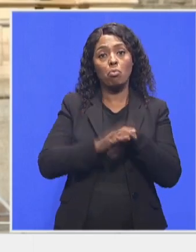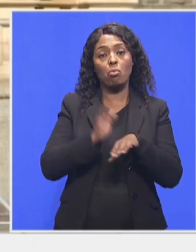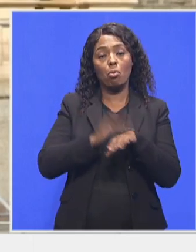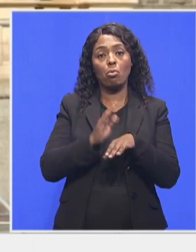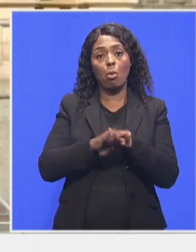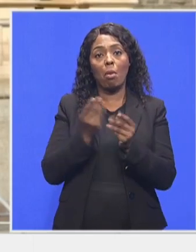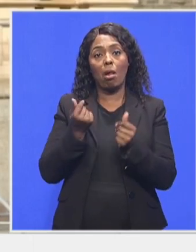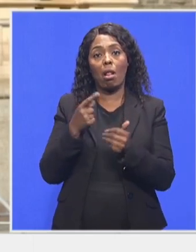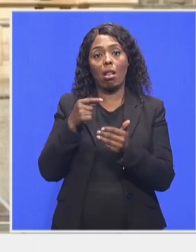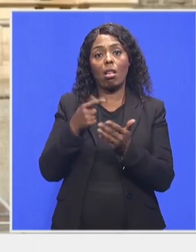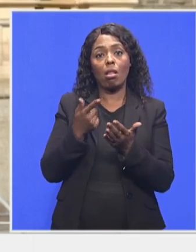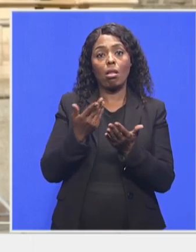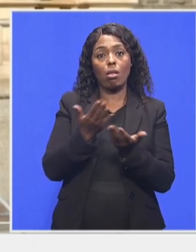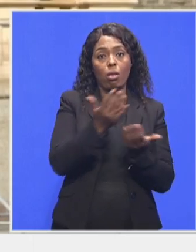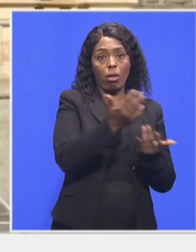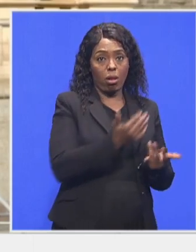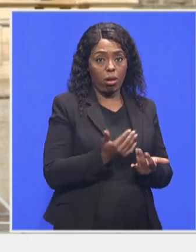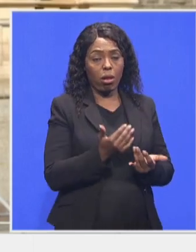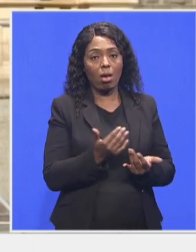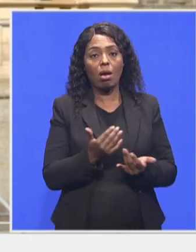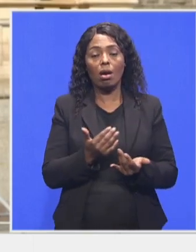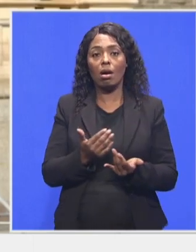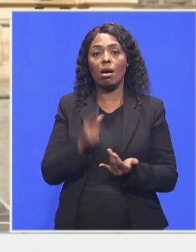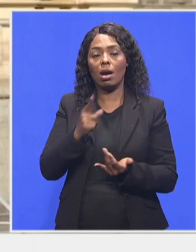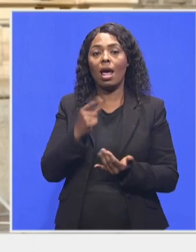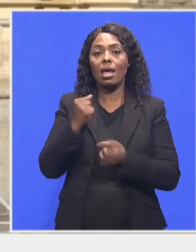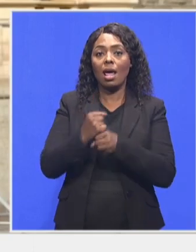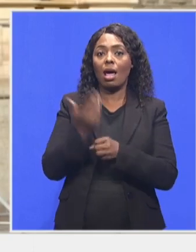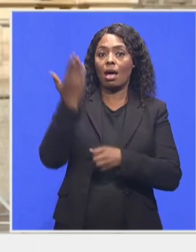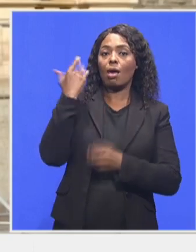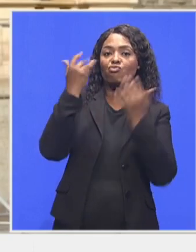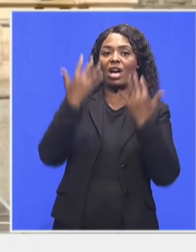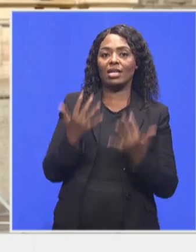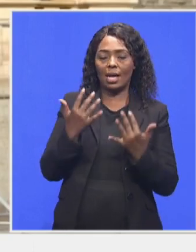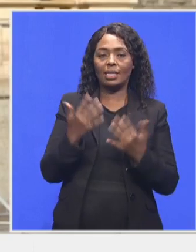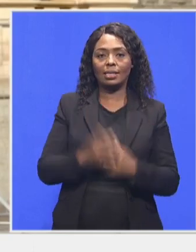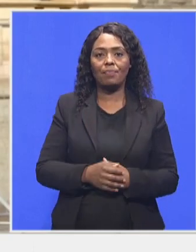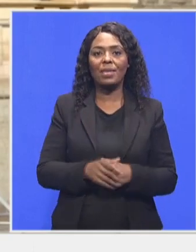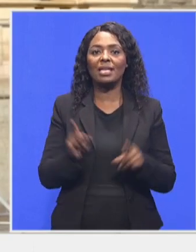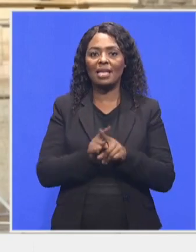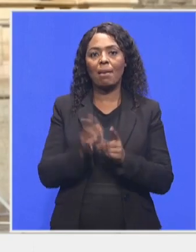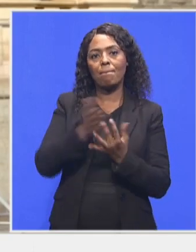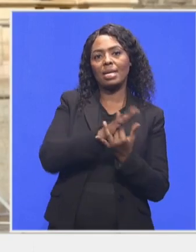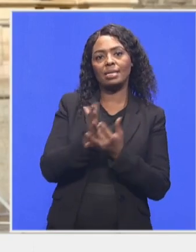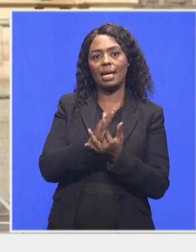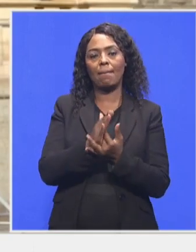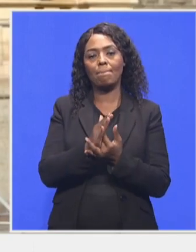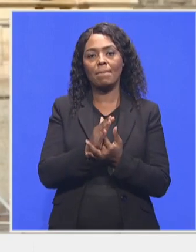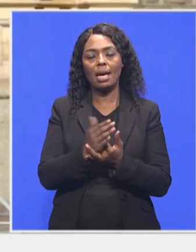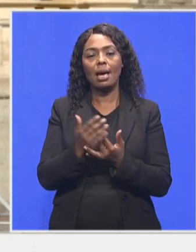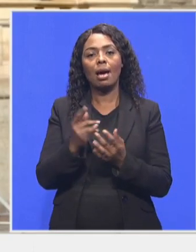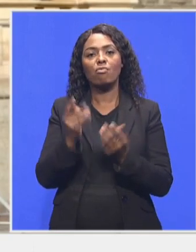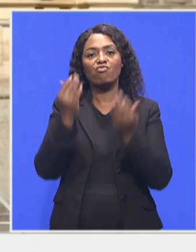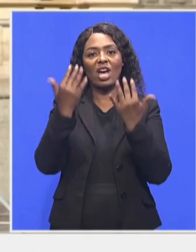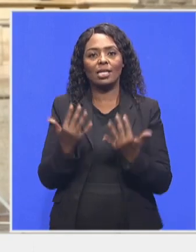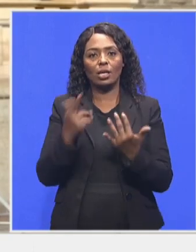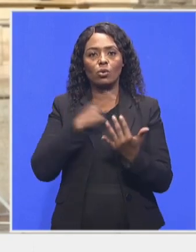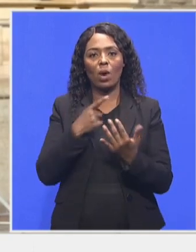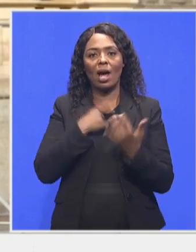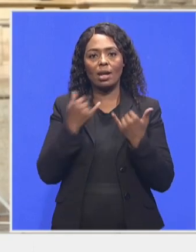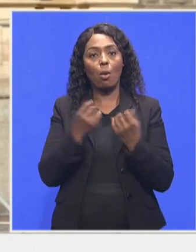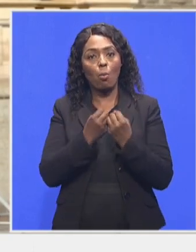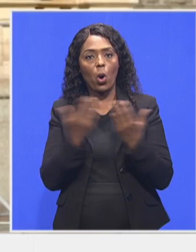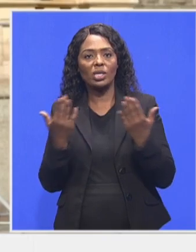than was expected, say, last year's budget and even at the midterm budget, because of the commodity